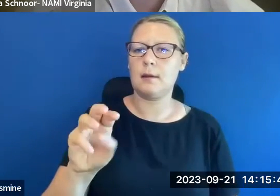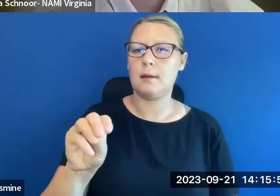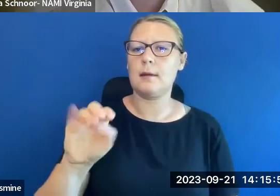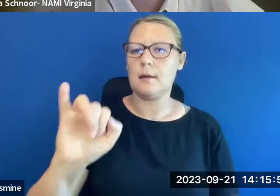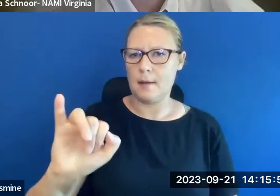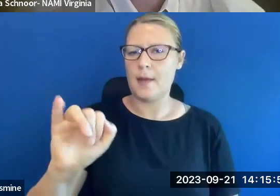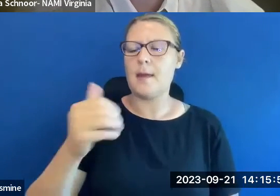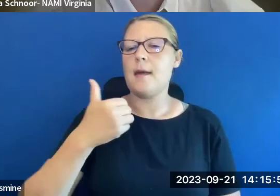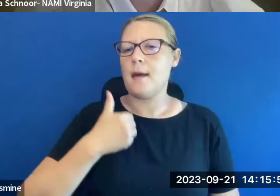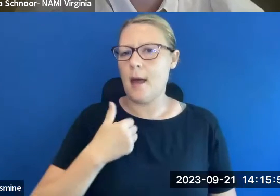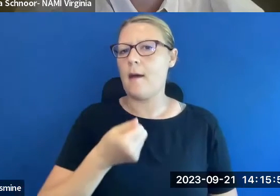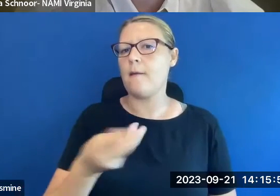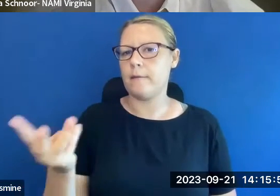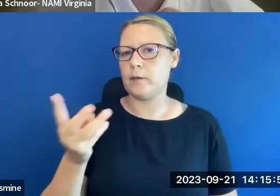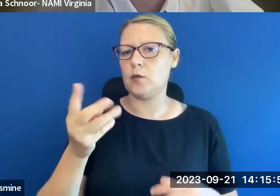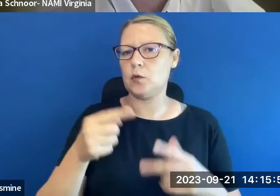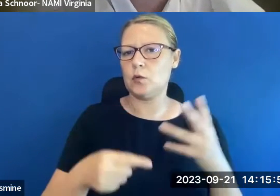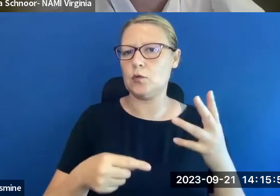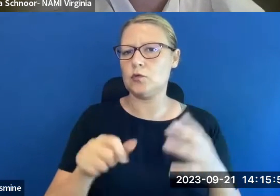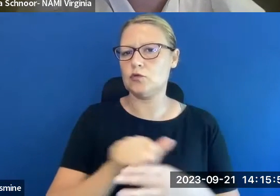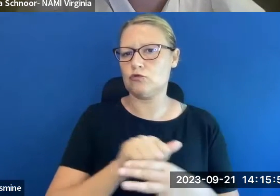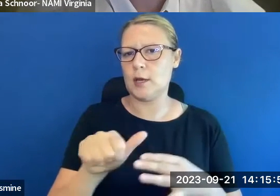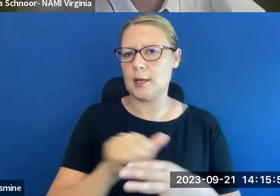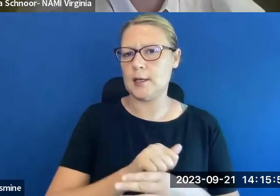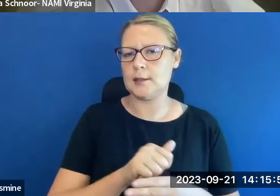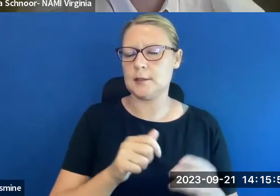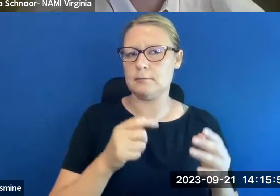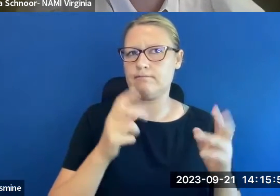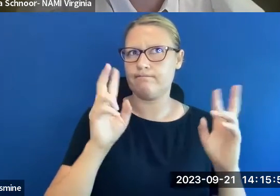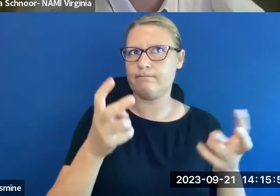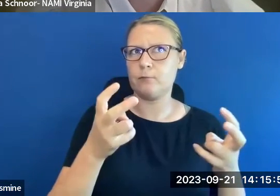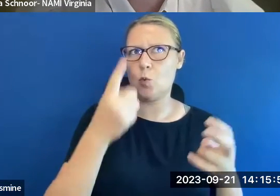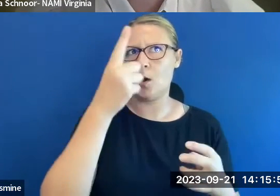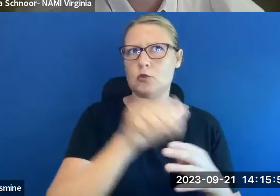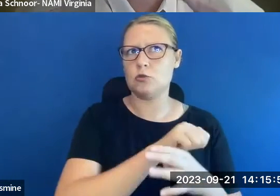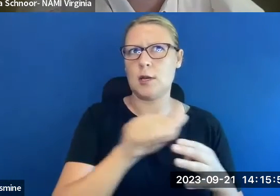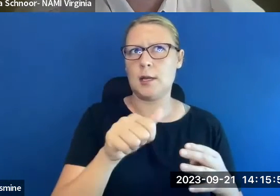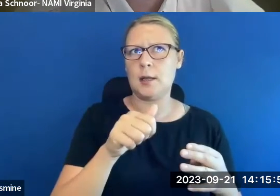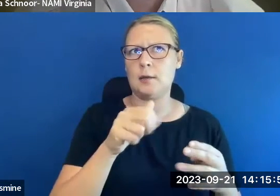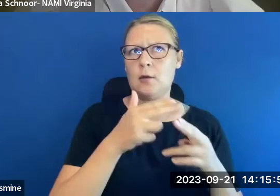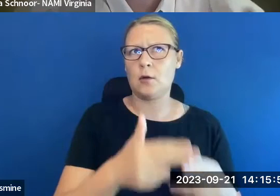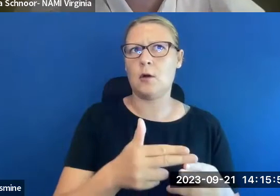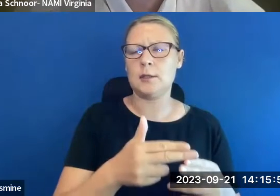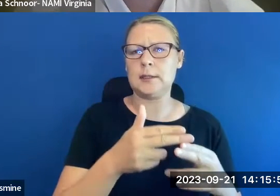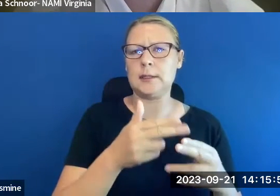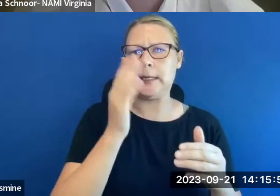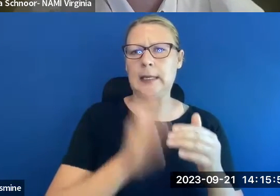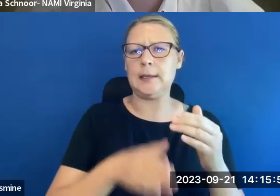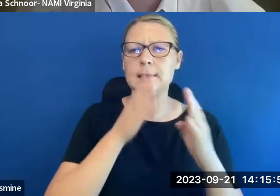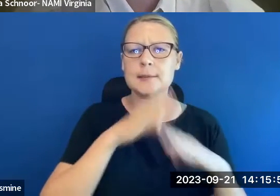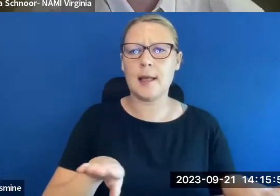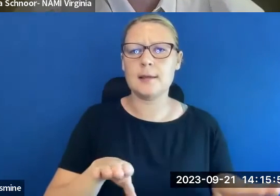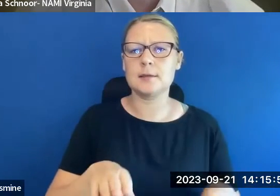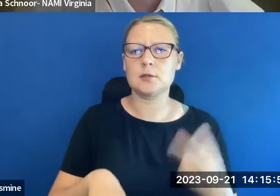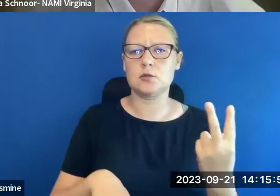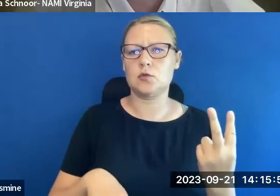implement a few different trainings. We have one called Ending the Silence, where 2 young adults with lived experience with mental